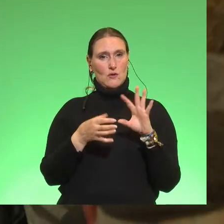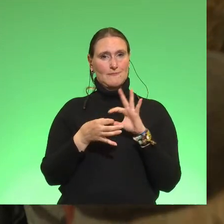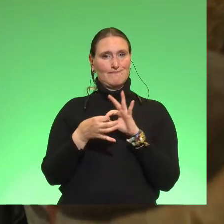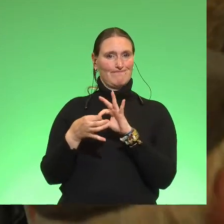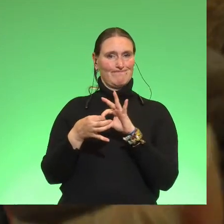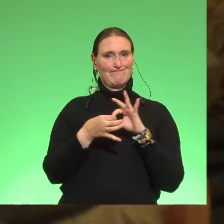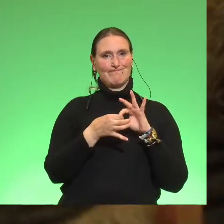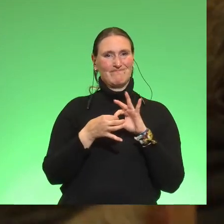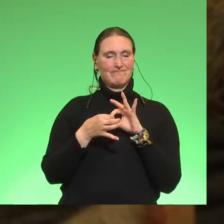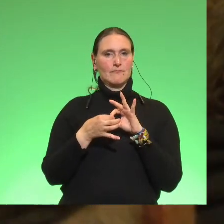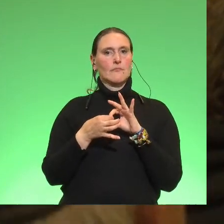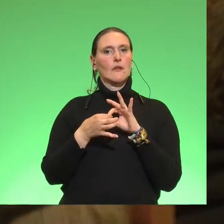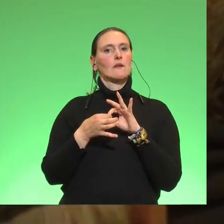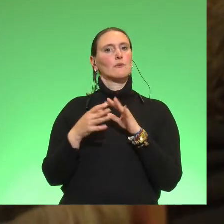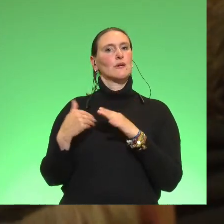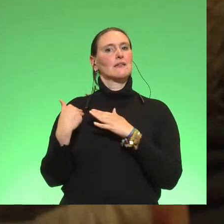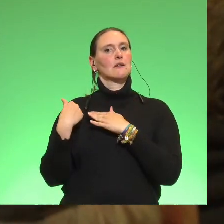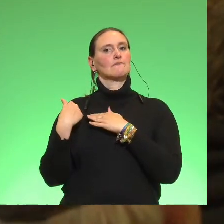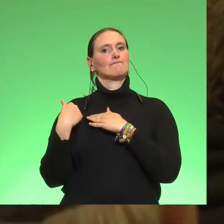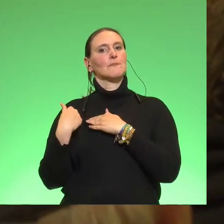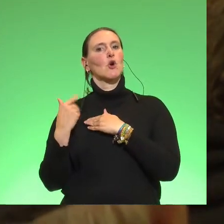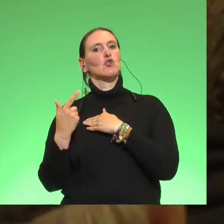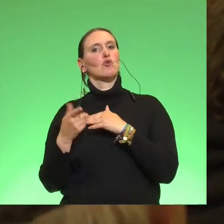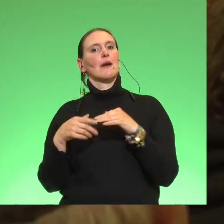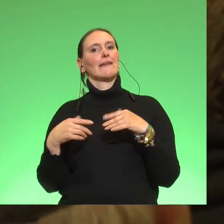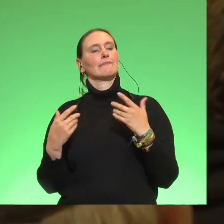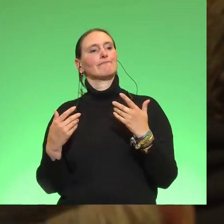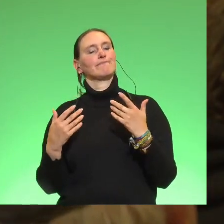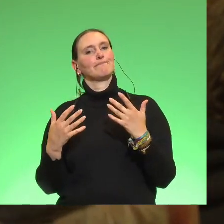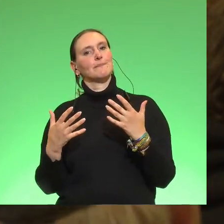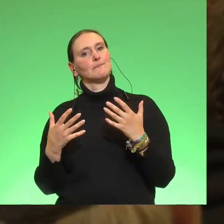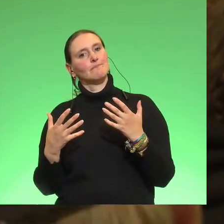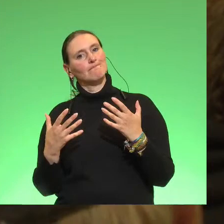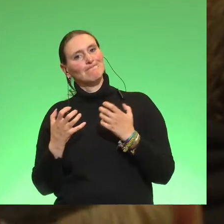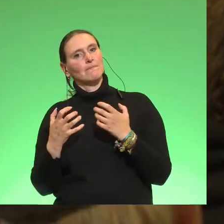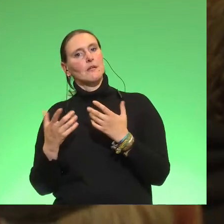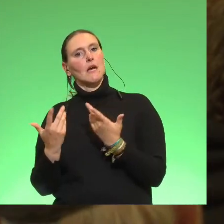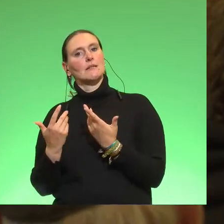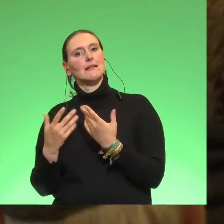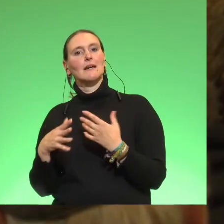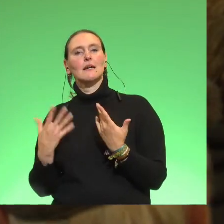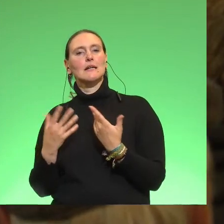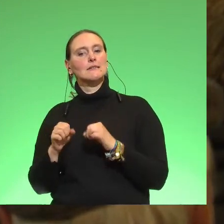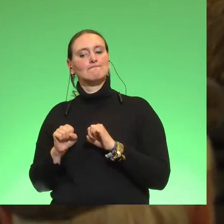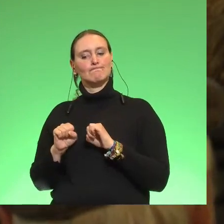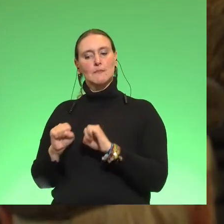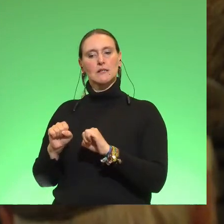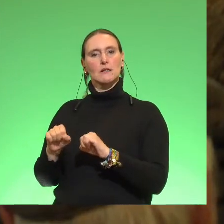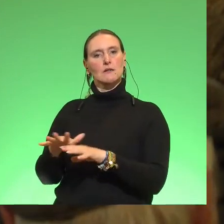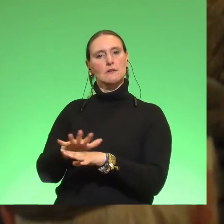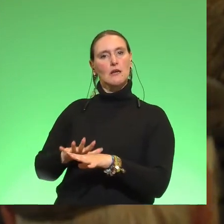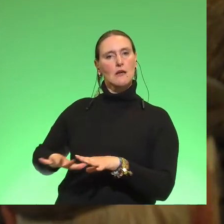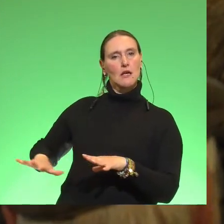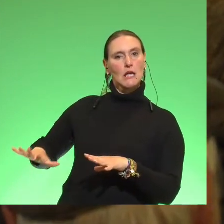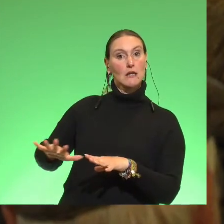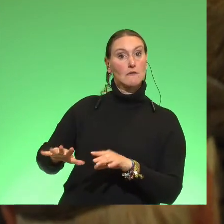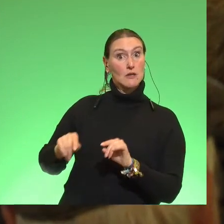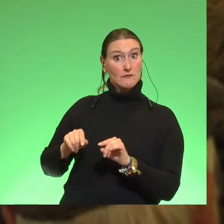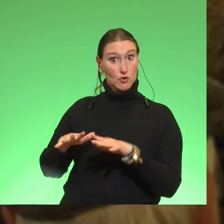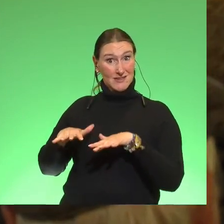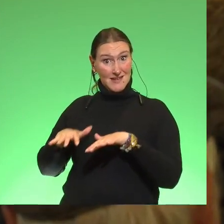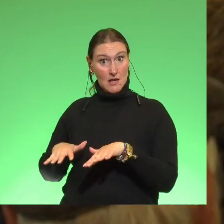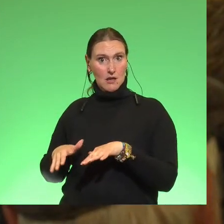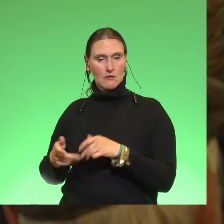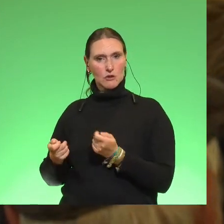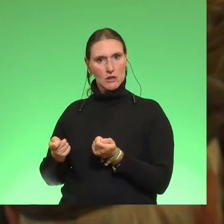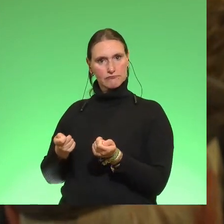about making a safe space and so on, and really deal with that and really work on that rather than sort